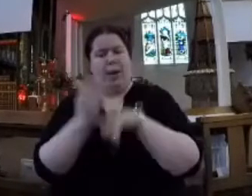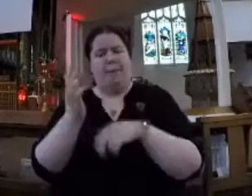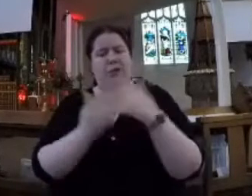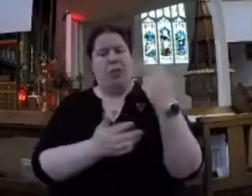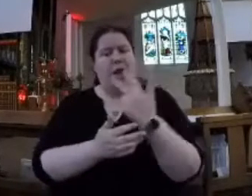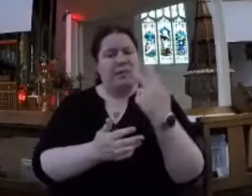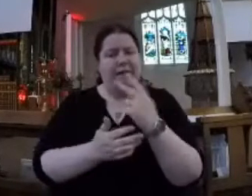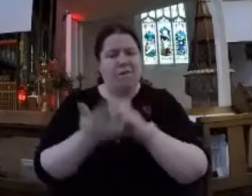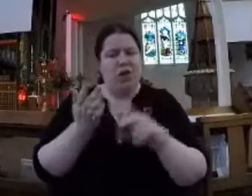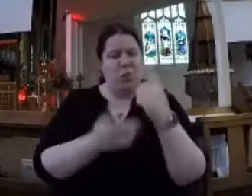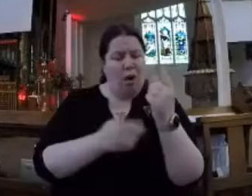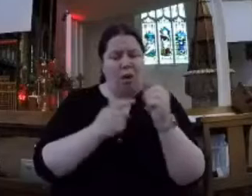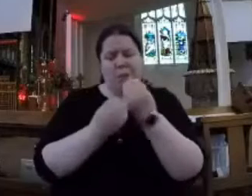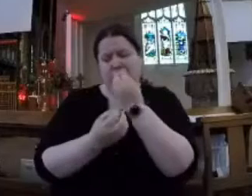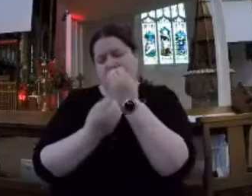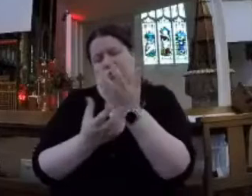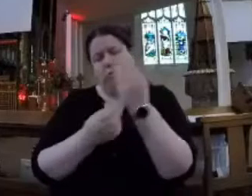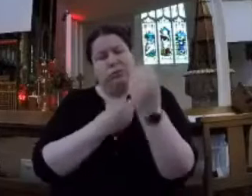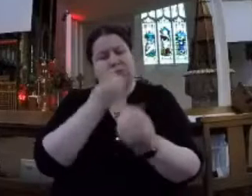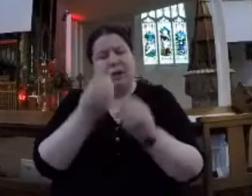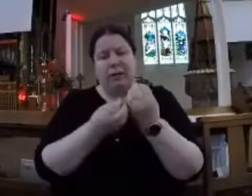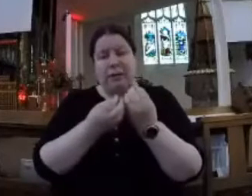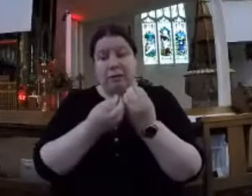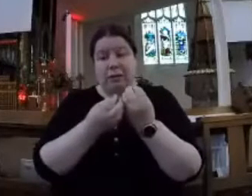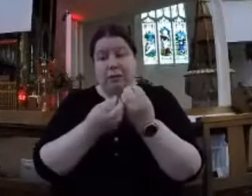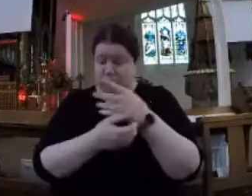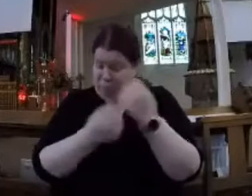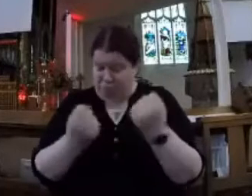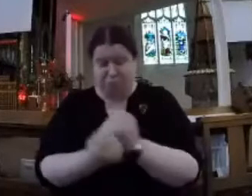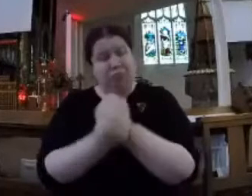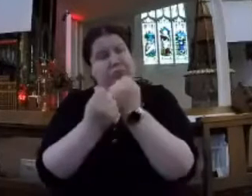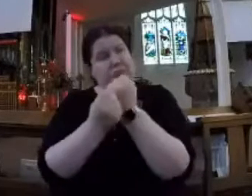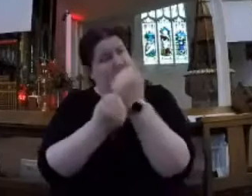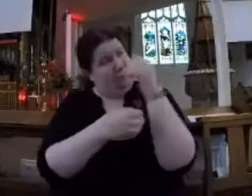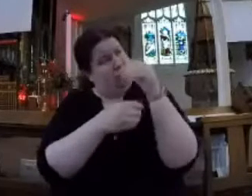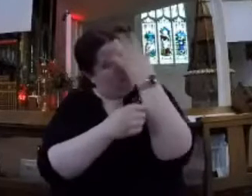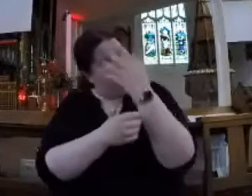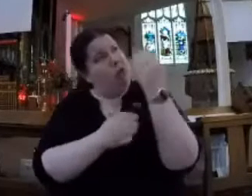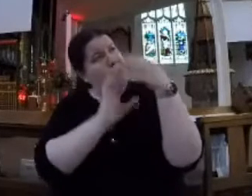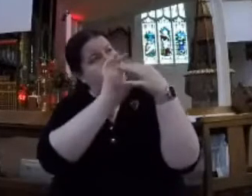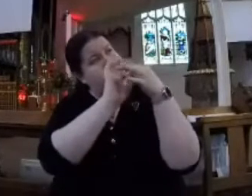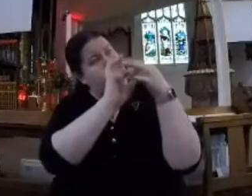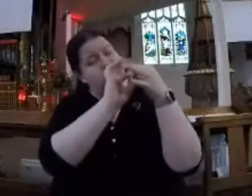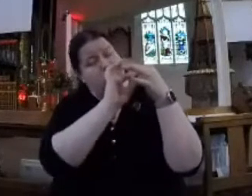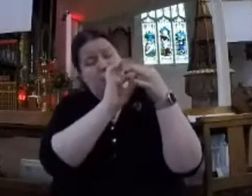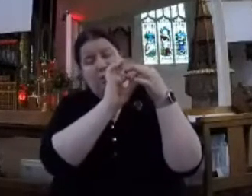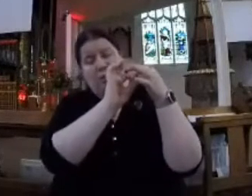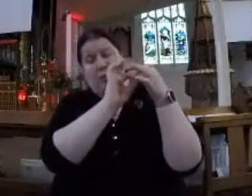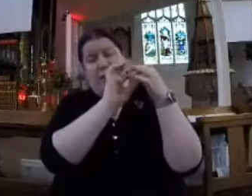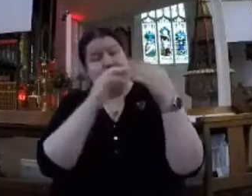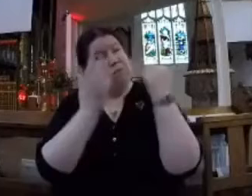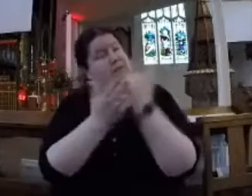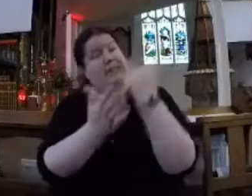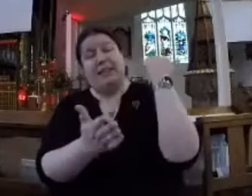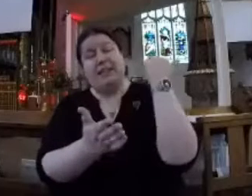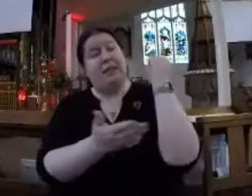Paul explaining that even if we operate powerfully in the Spirit, even if we have the most amazing gifts,